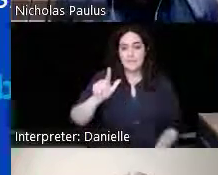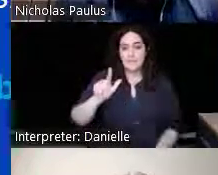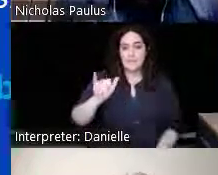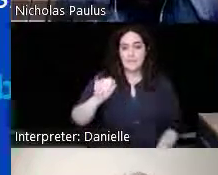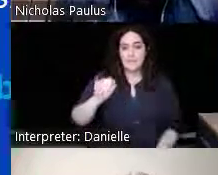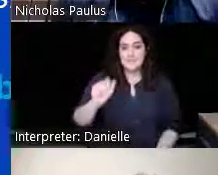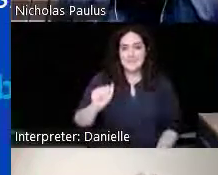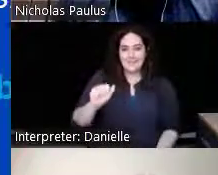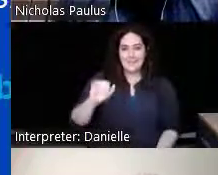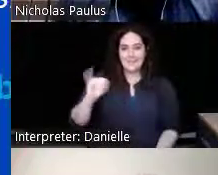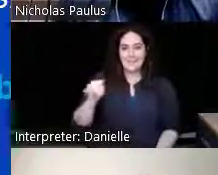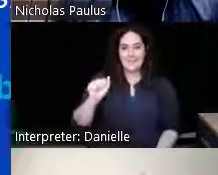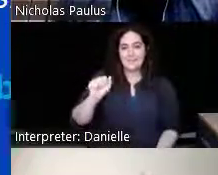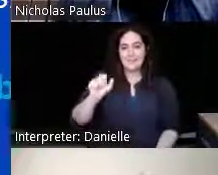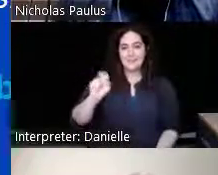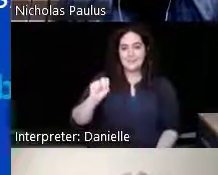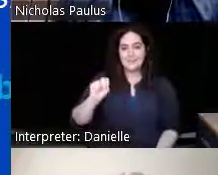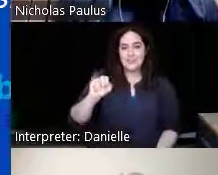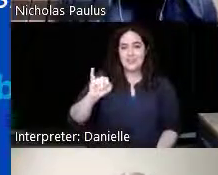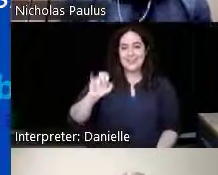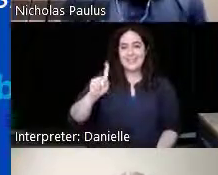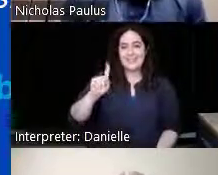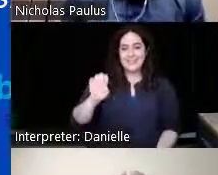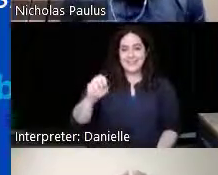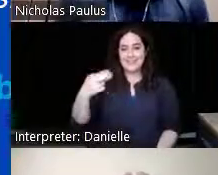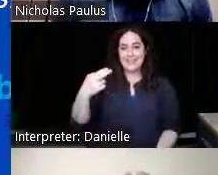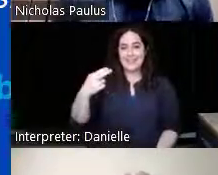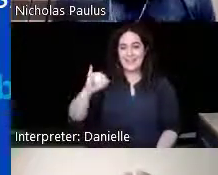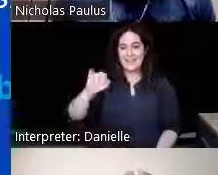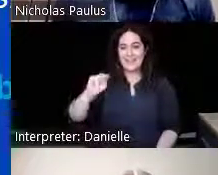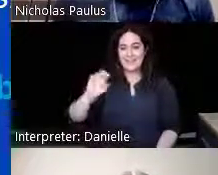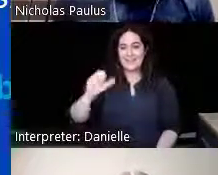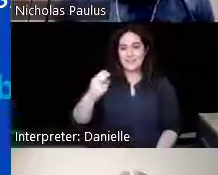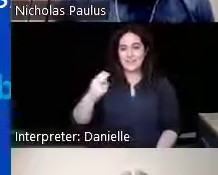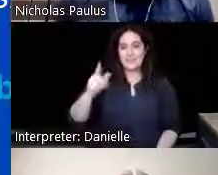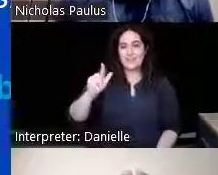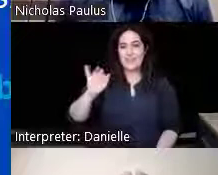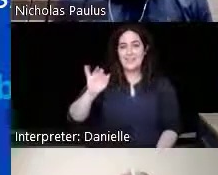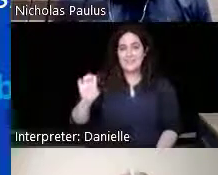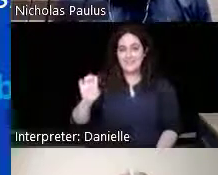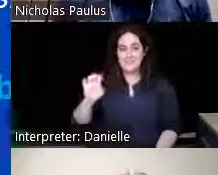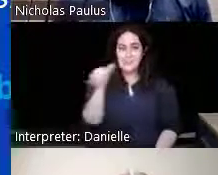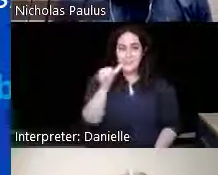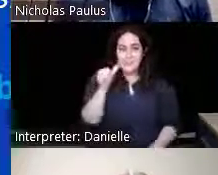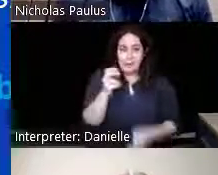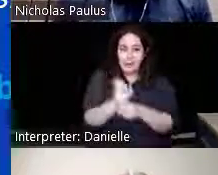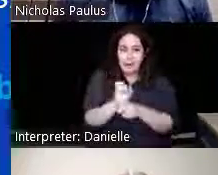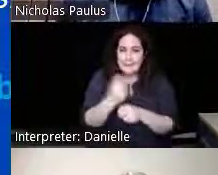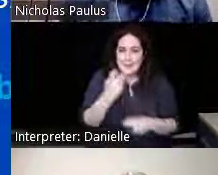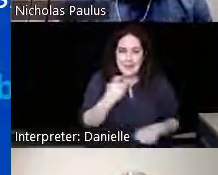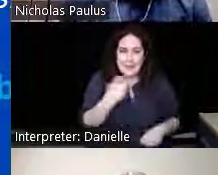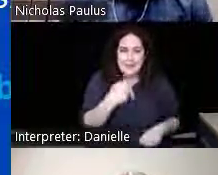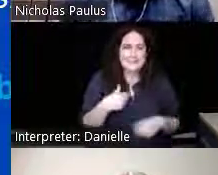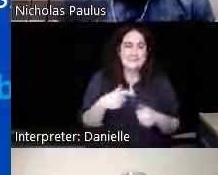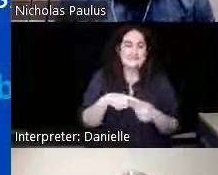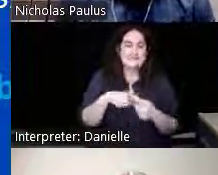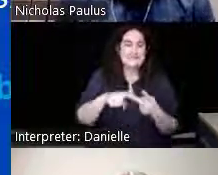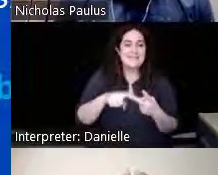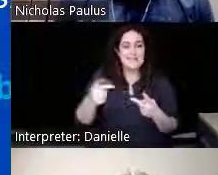I pronounce that right? Yeah, I was close, hopefully. And Garreth Tigwell will be joining